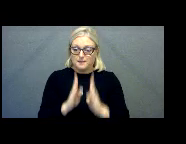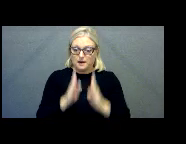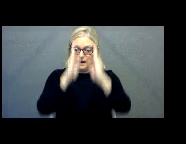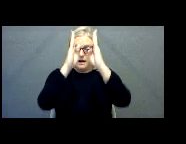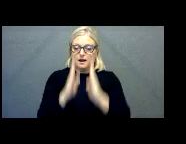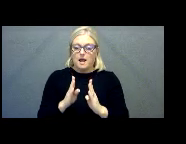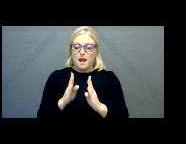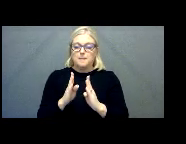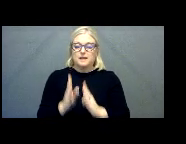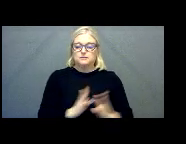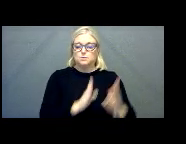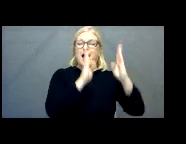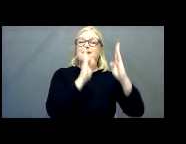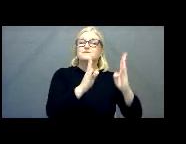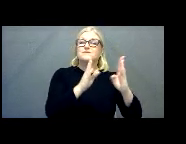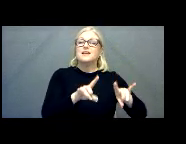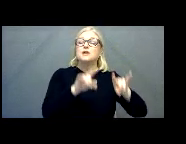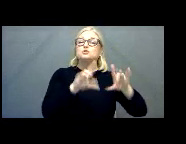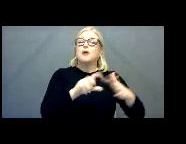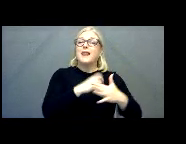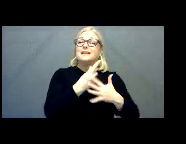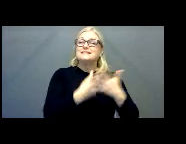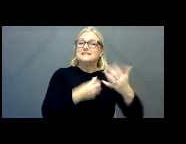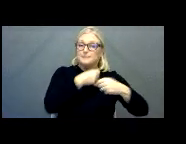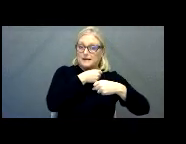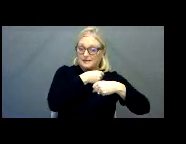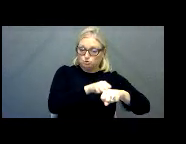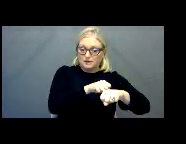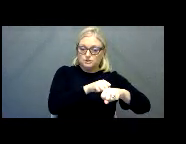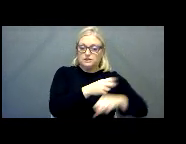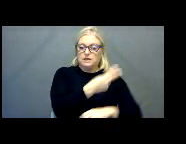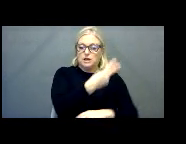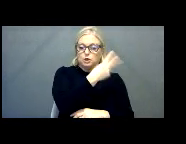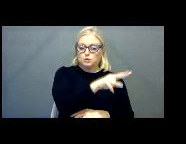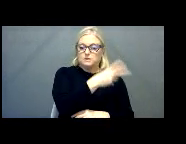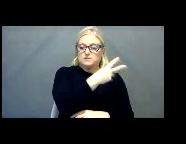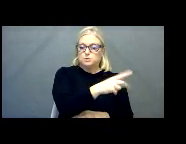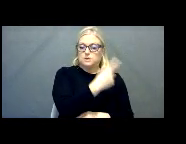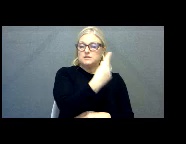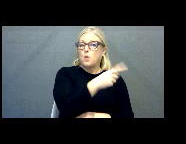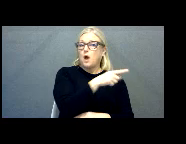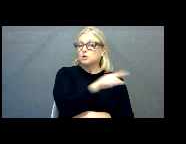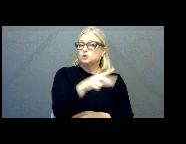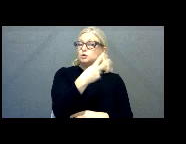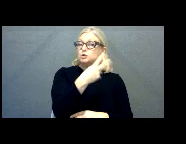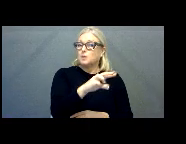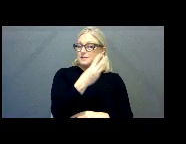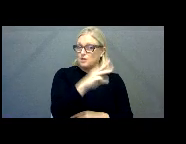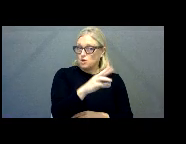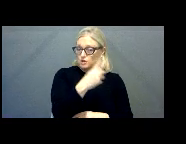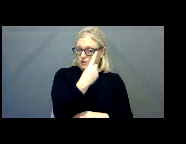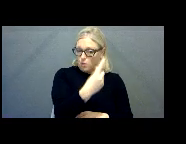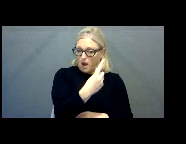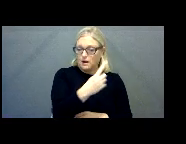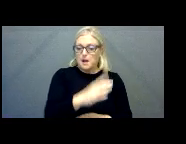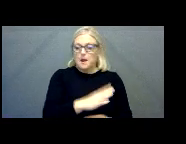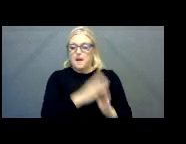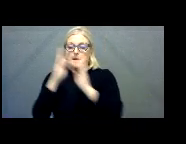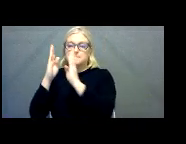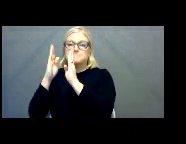Australia's Disability Strategy 2021 to 2031, as well as NDI's outcome framework. It shows how